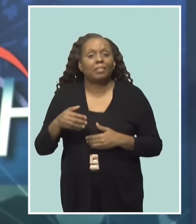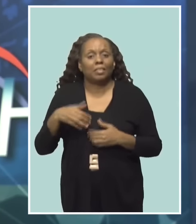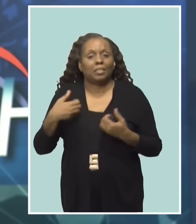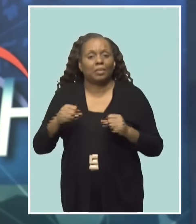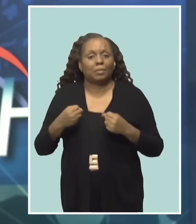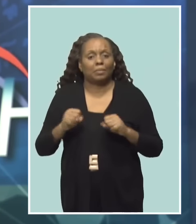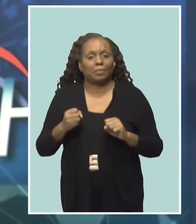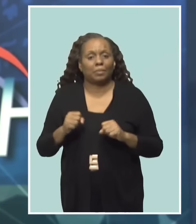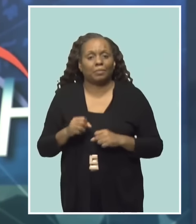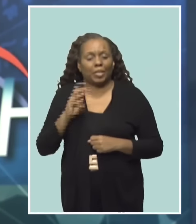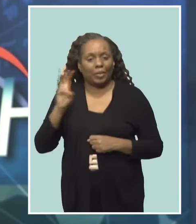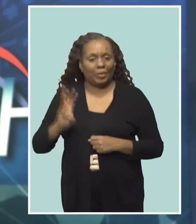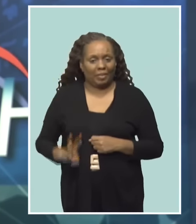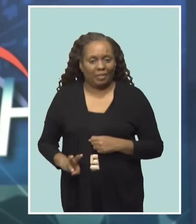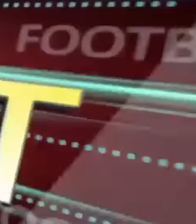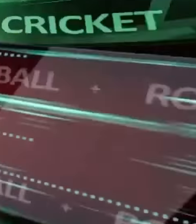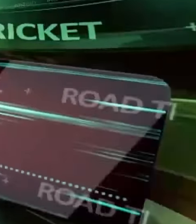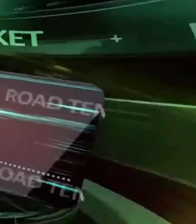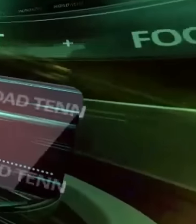have the weather and sports.